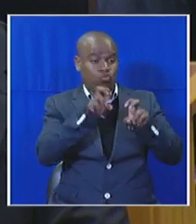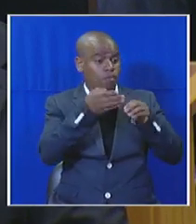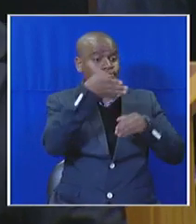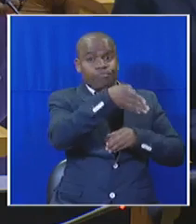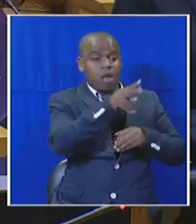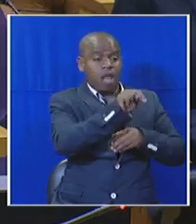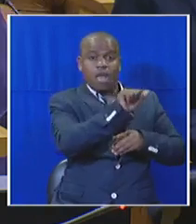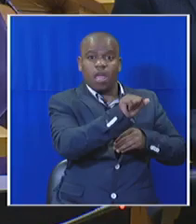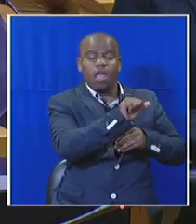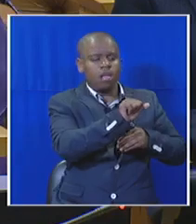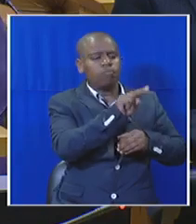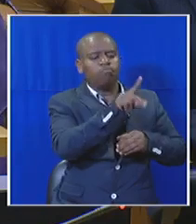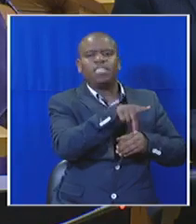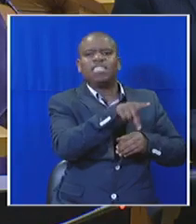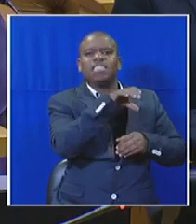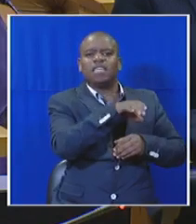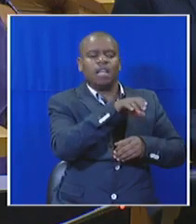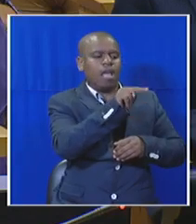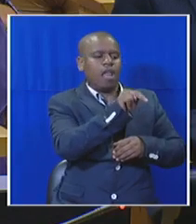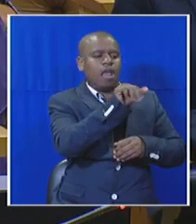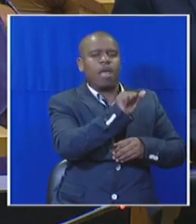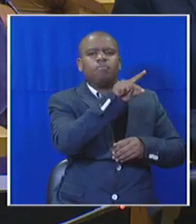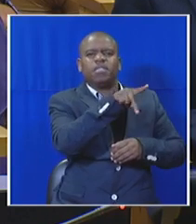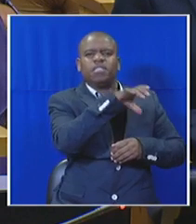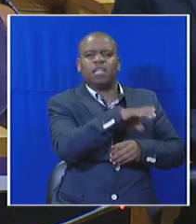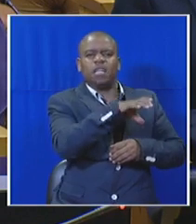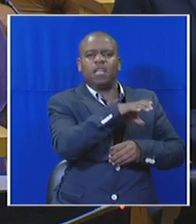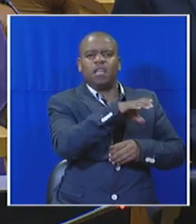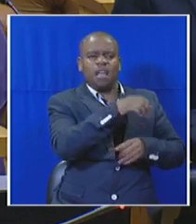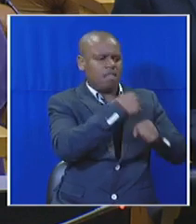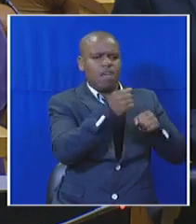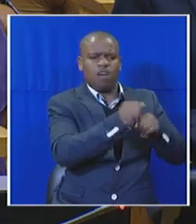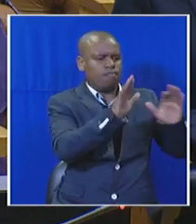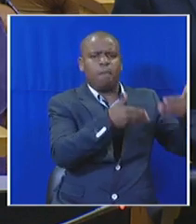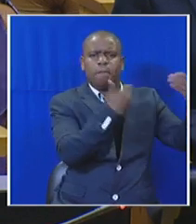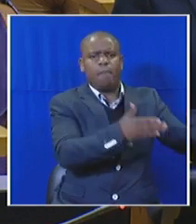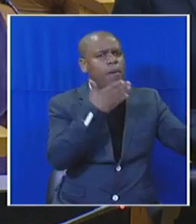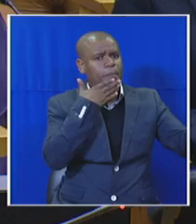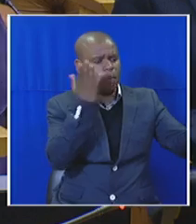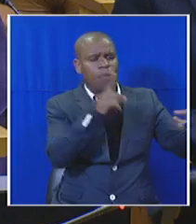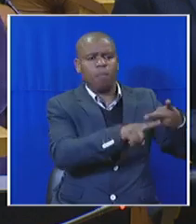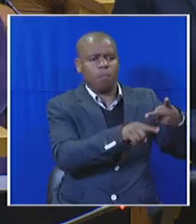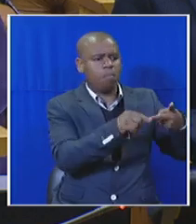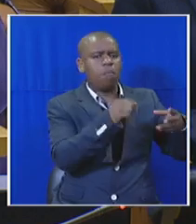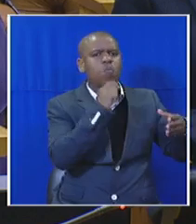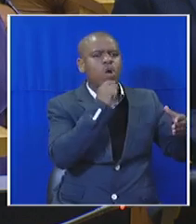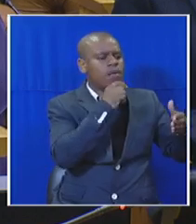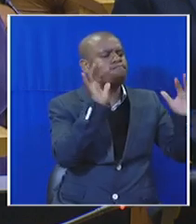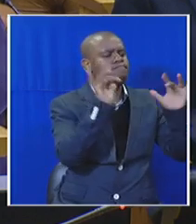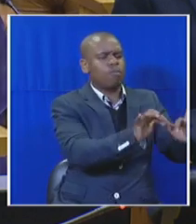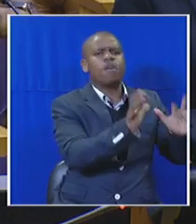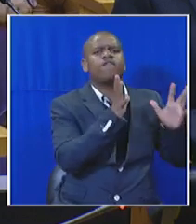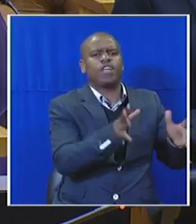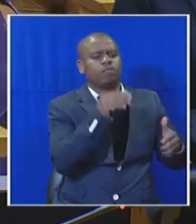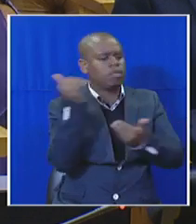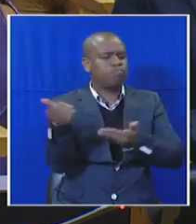the NAPC, so we not even in the Chief Whip's forum. I mean, we had an NAPC meeting this morning. It was